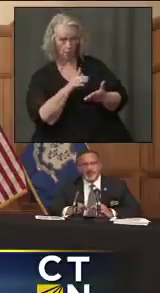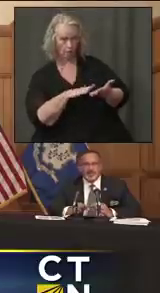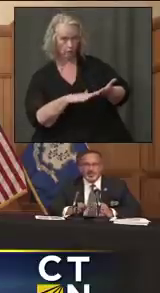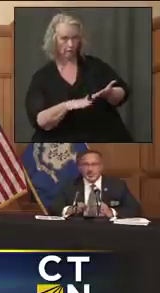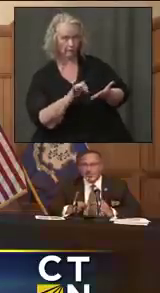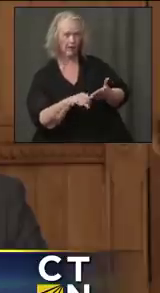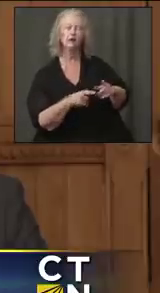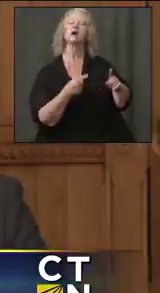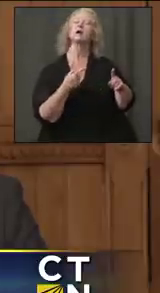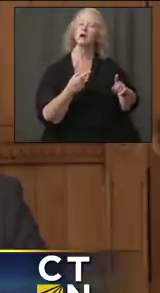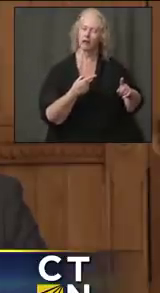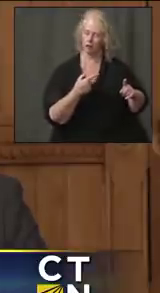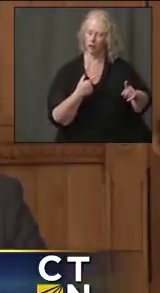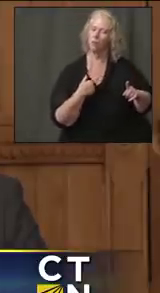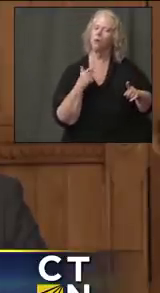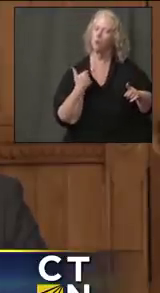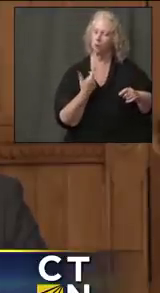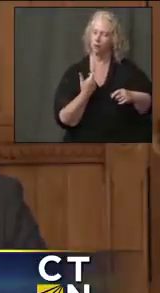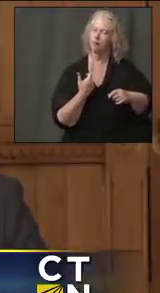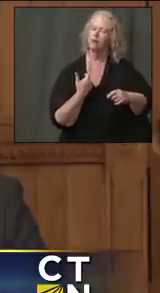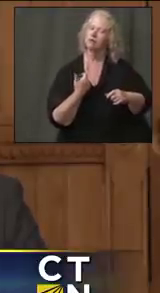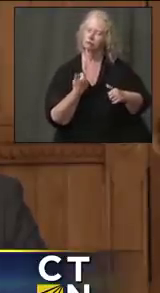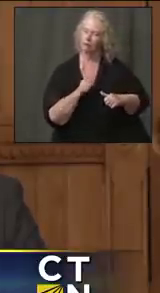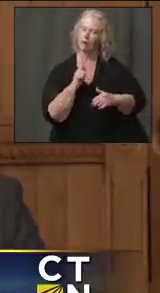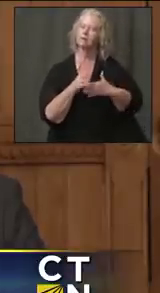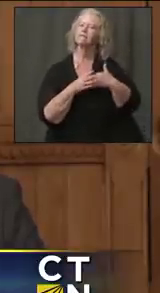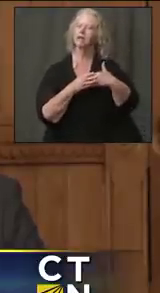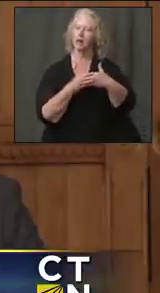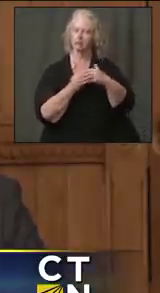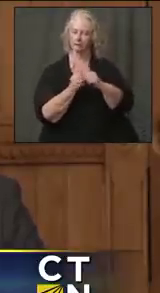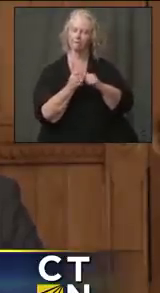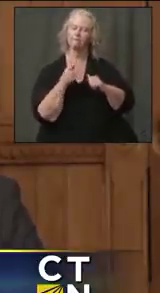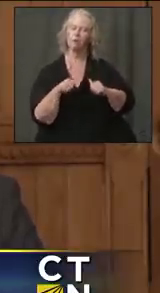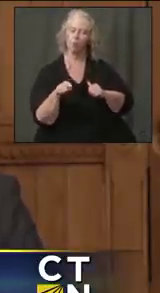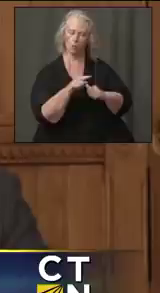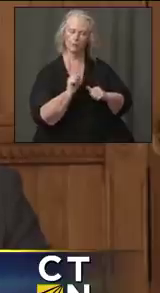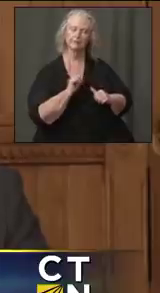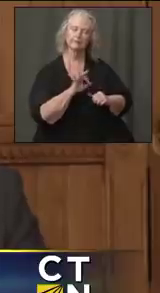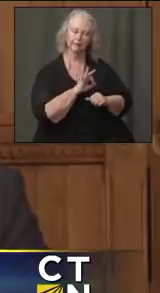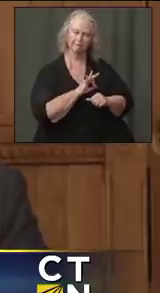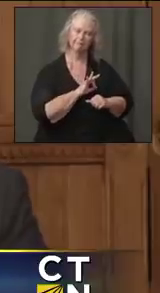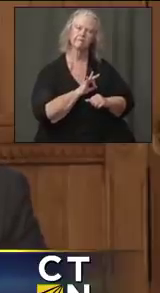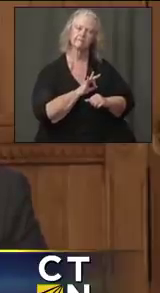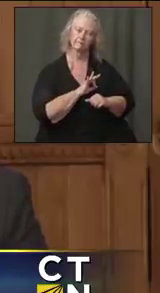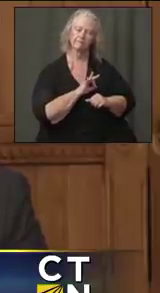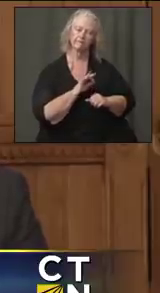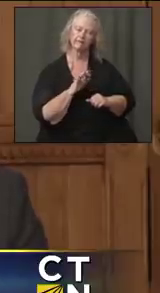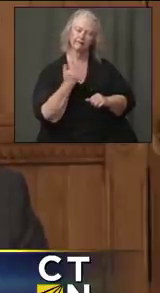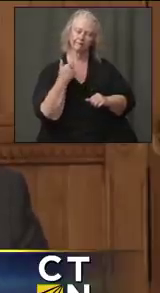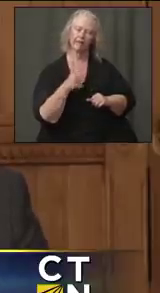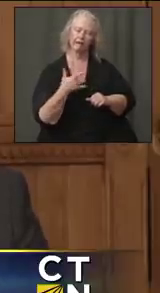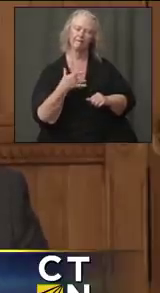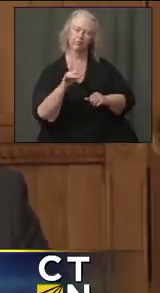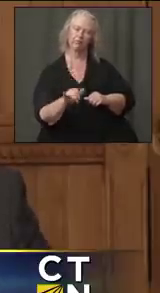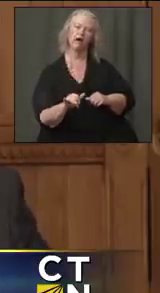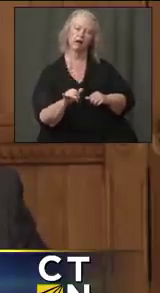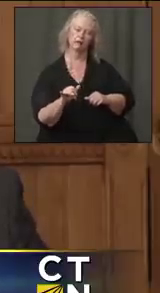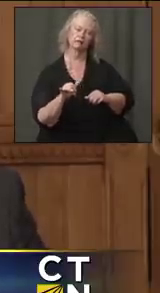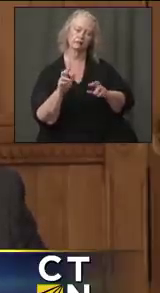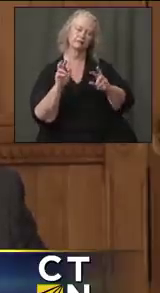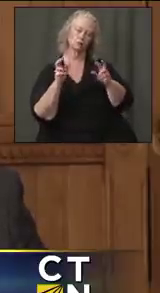know, accommodations where possible are going to be made for staff members that identify that that's an issue. But